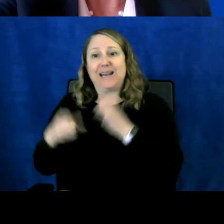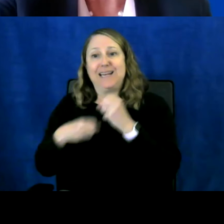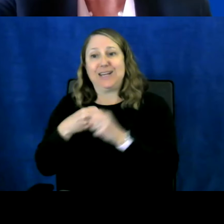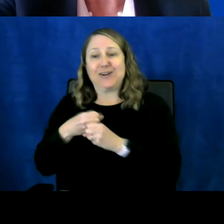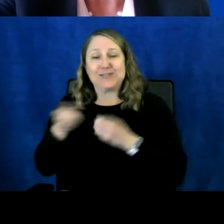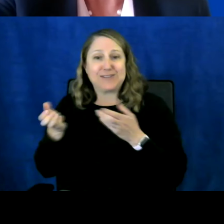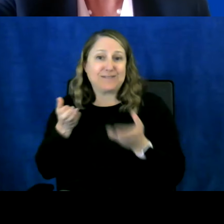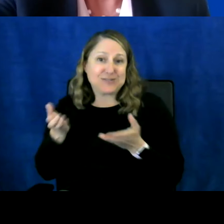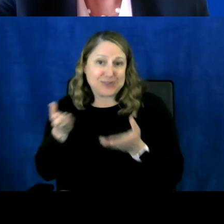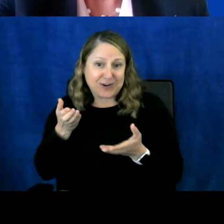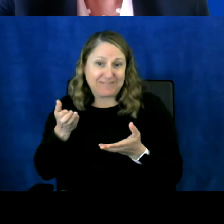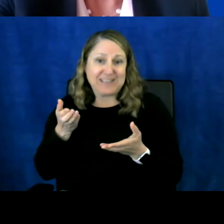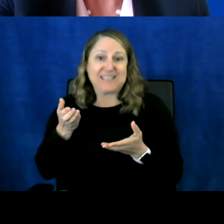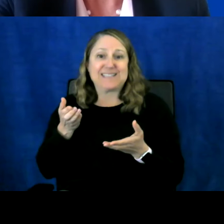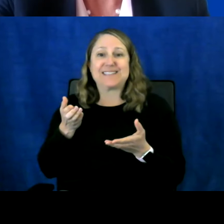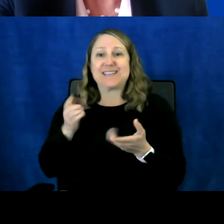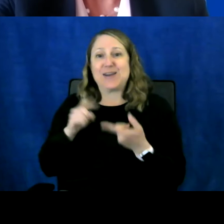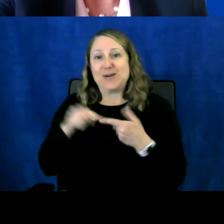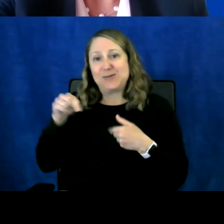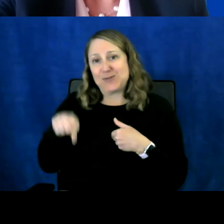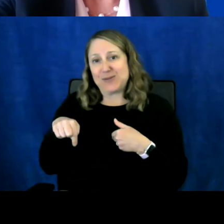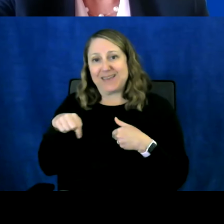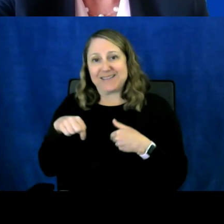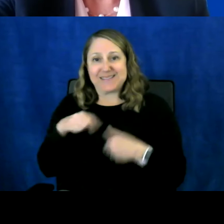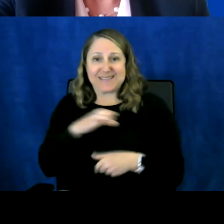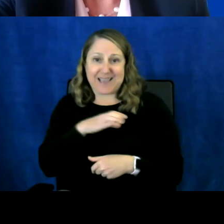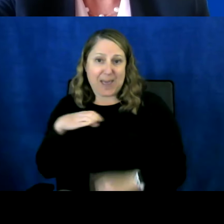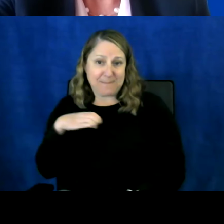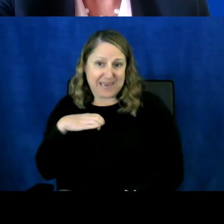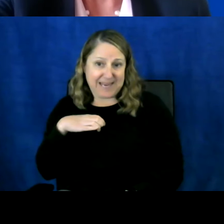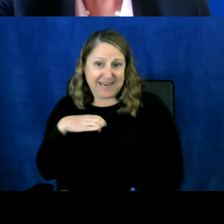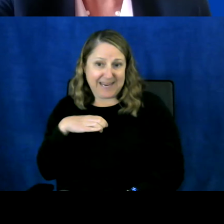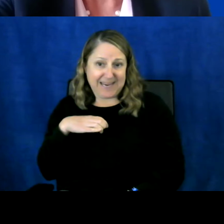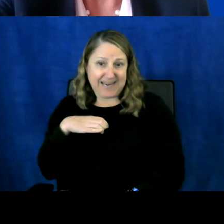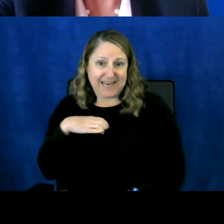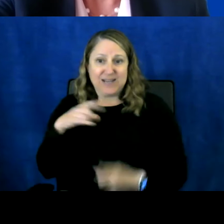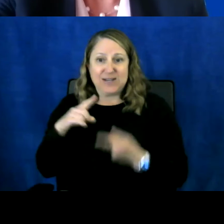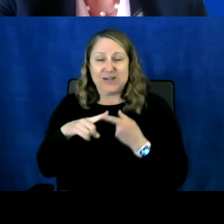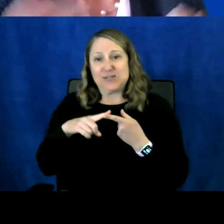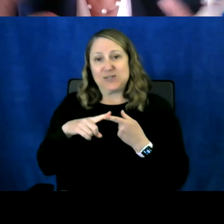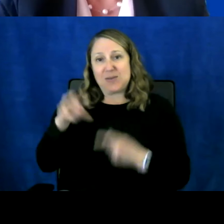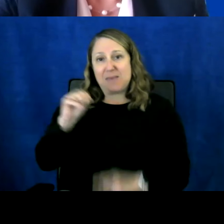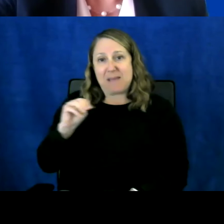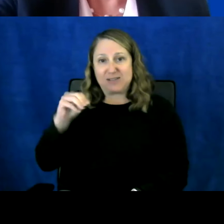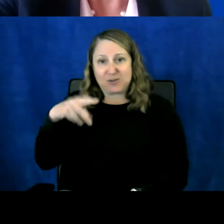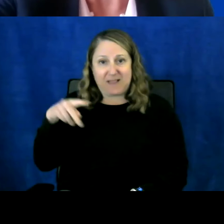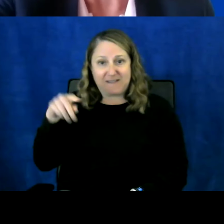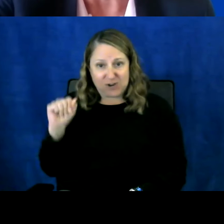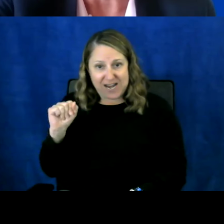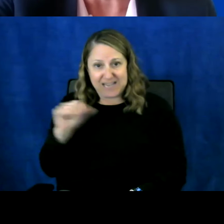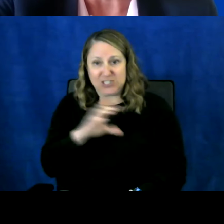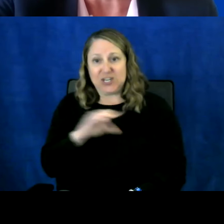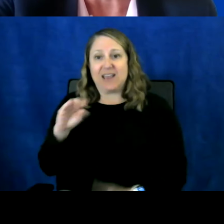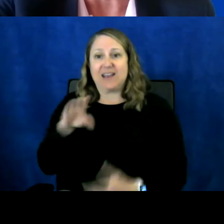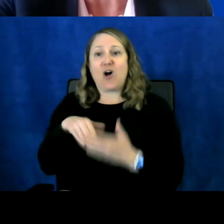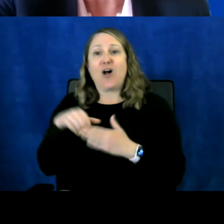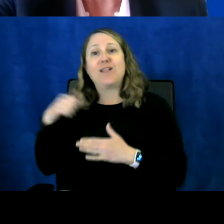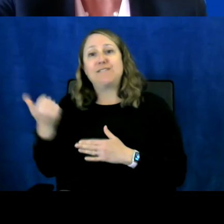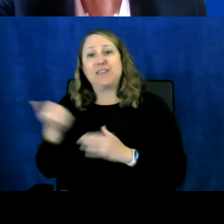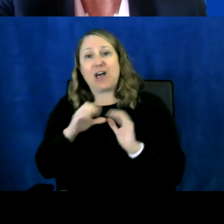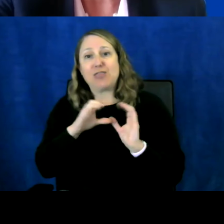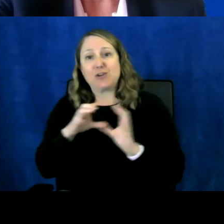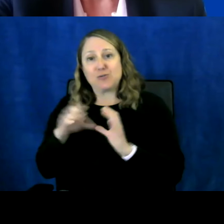and contributions to this committee, to the Master Plan for Aging, and all of the other tables and groups that